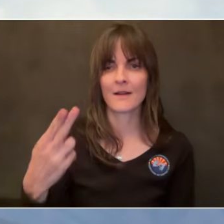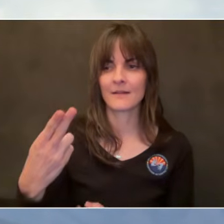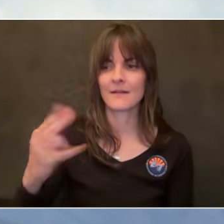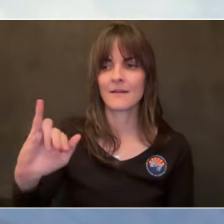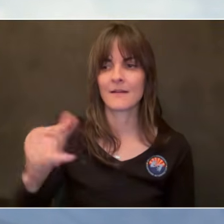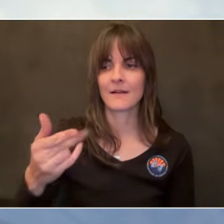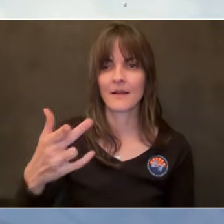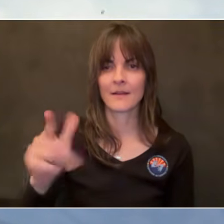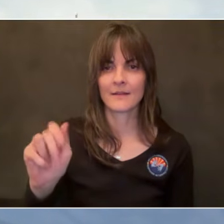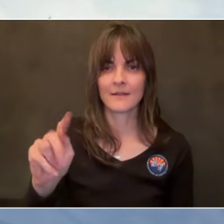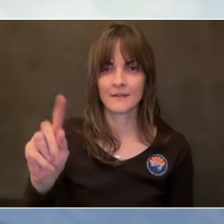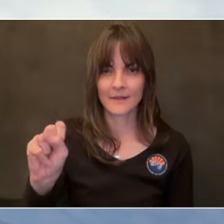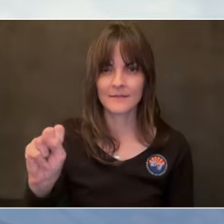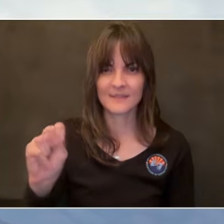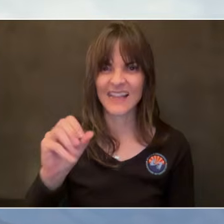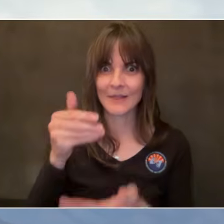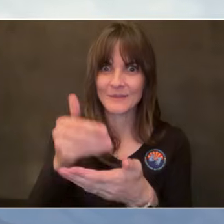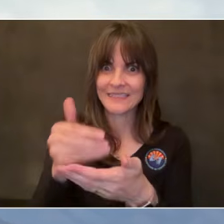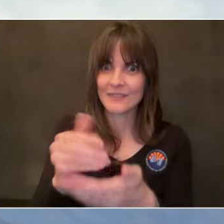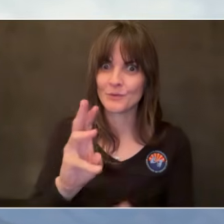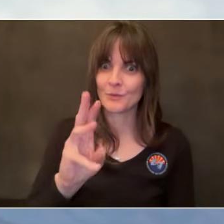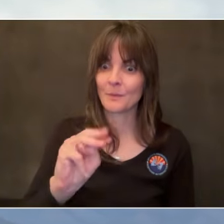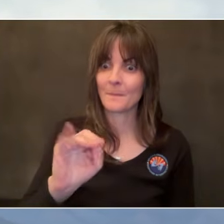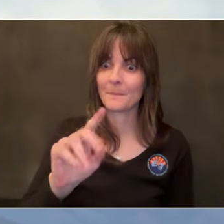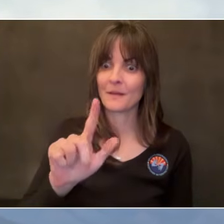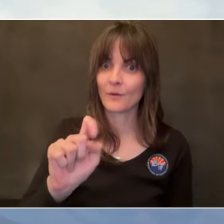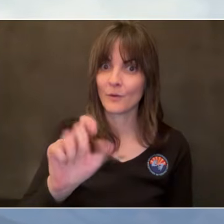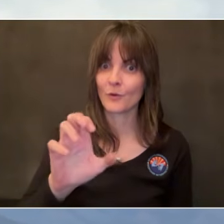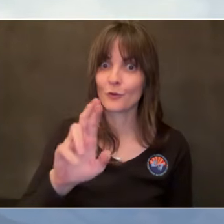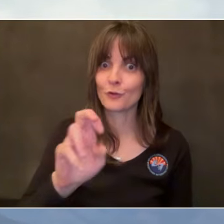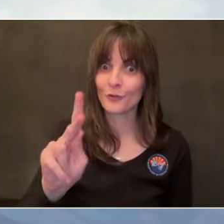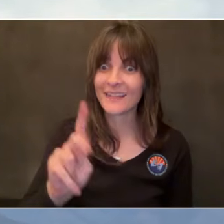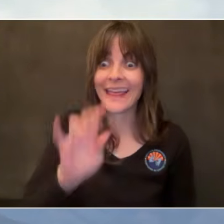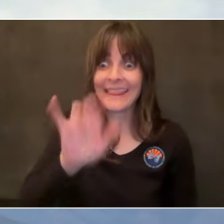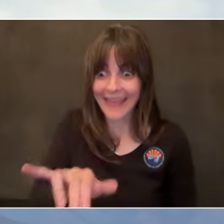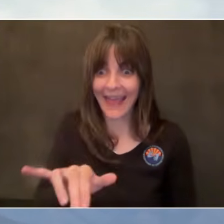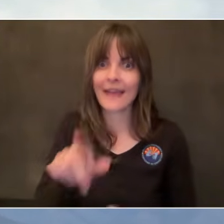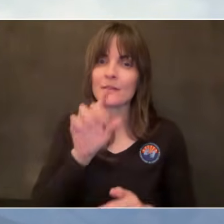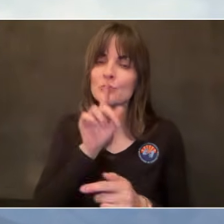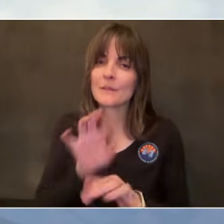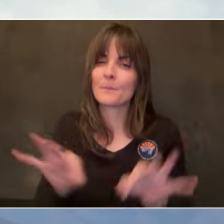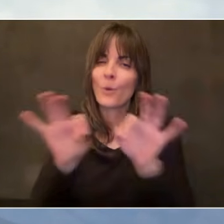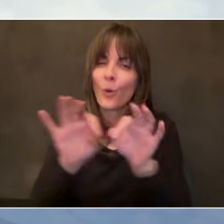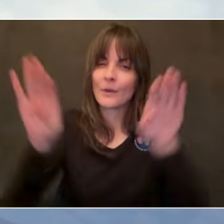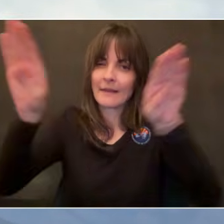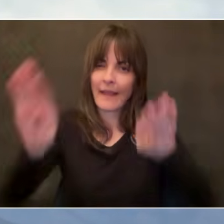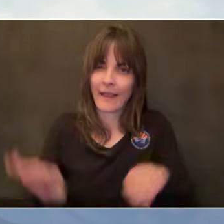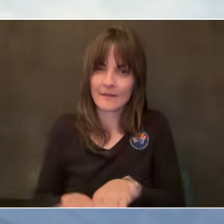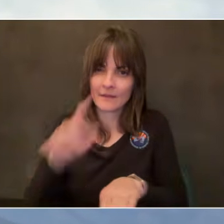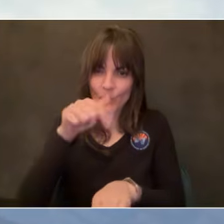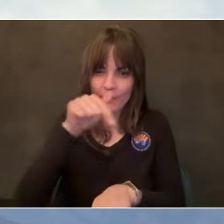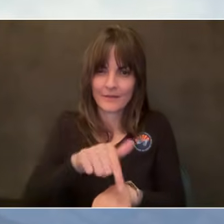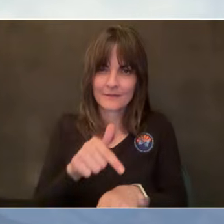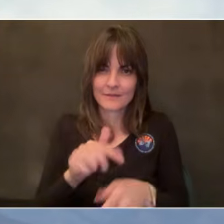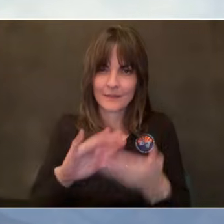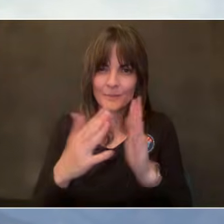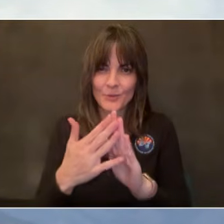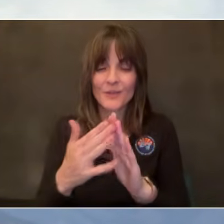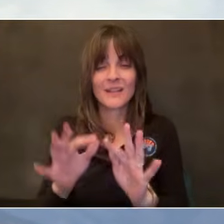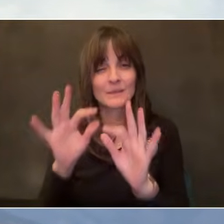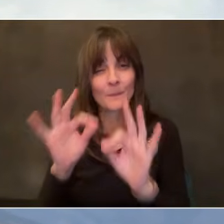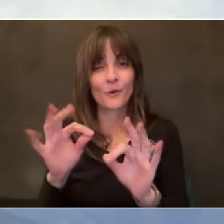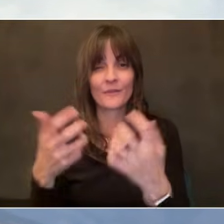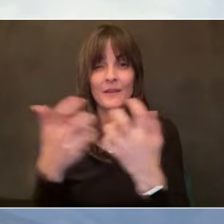Middle Creek. And Middle Creek is a pretty significant canyon for this community. It perfectly aligns with west-east